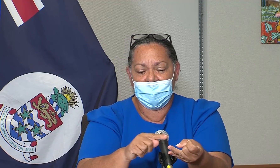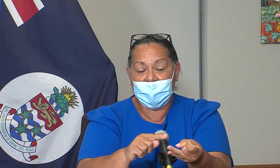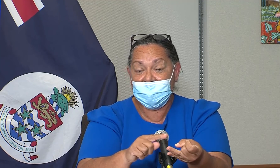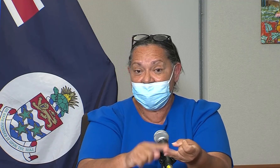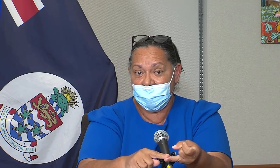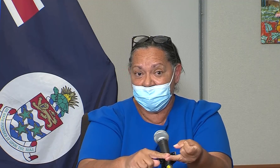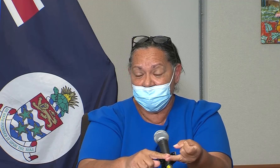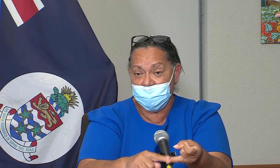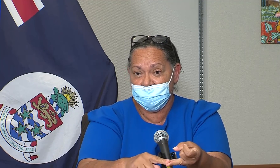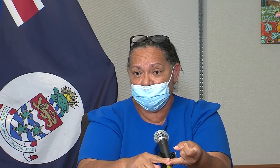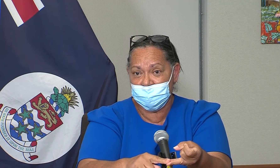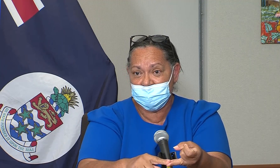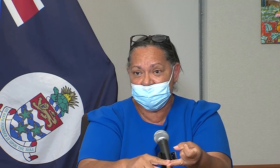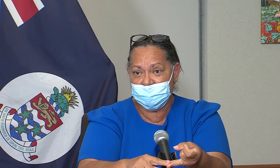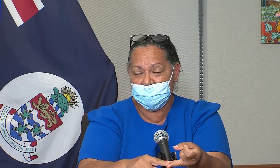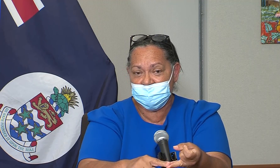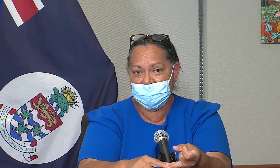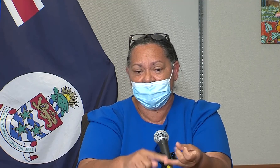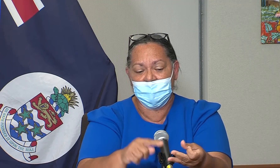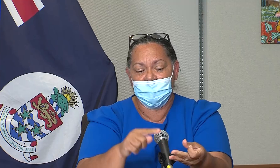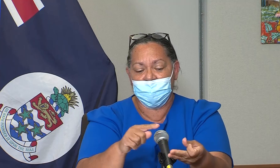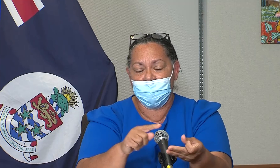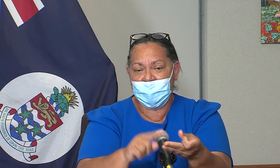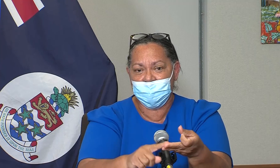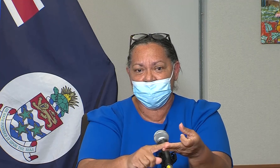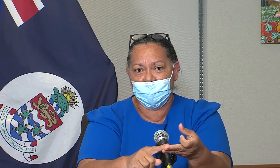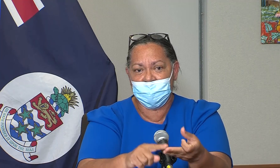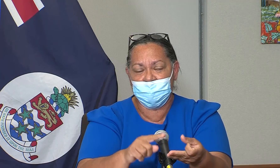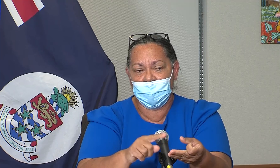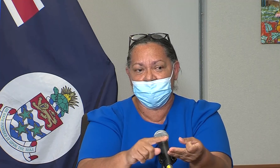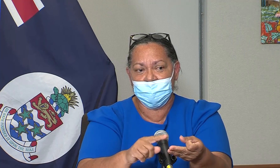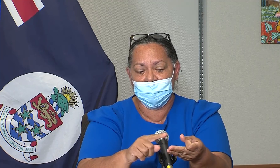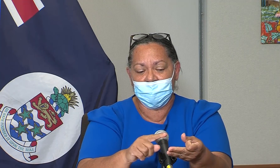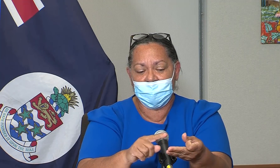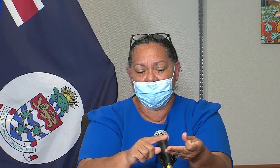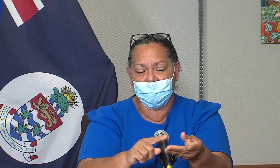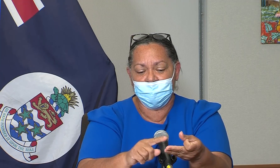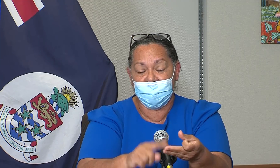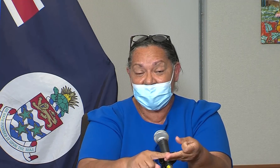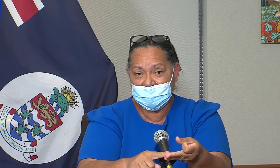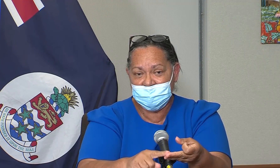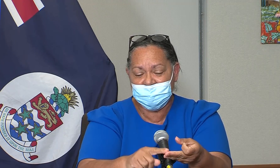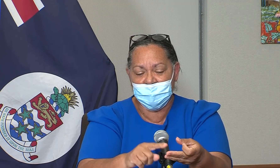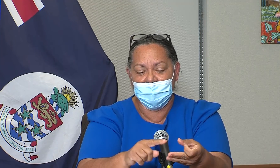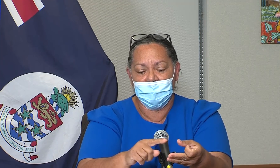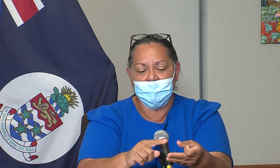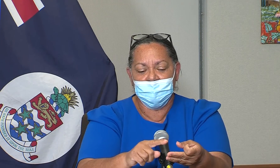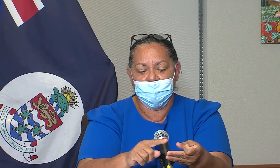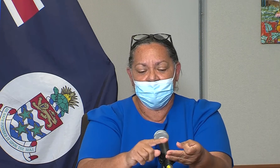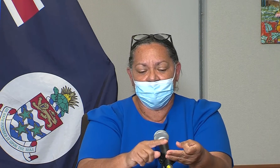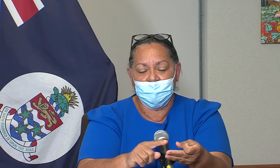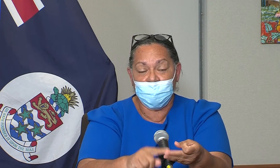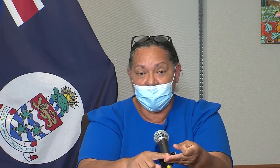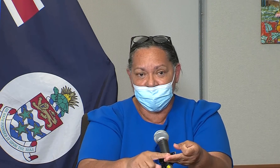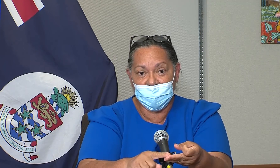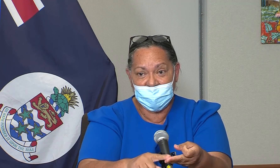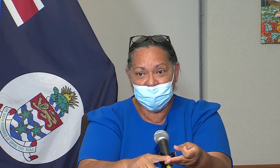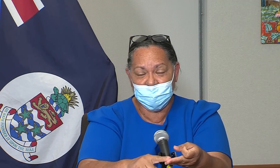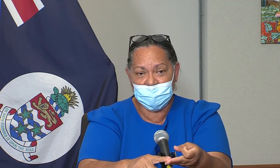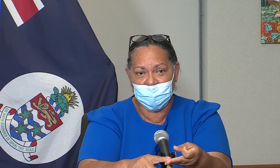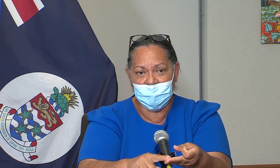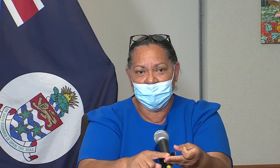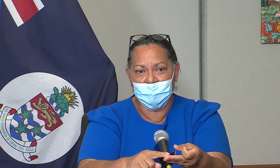to adhere to social distances, to make sure that we've practiced